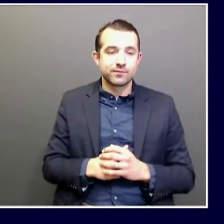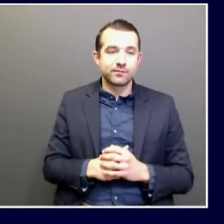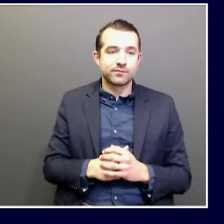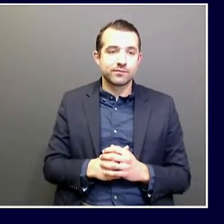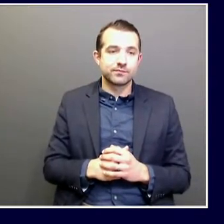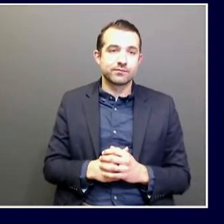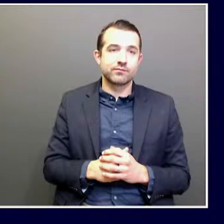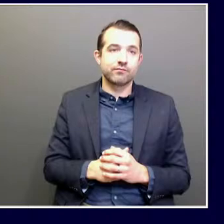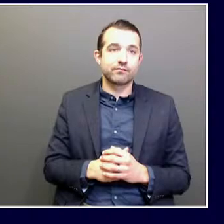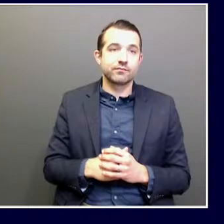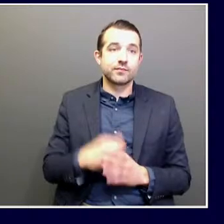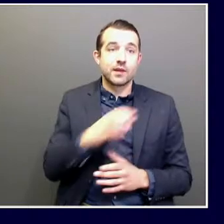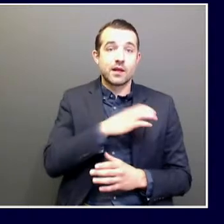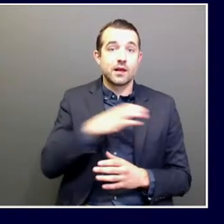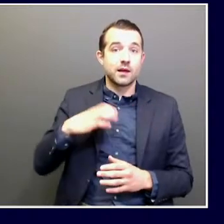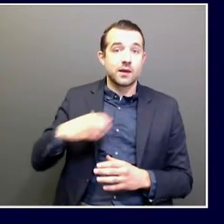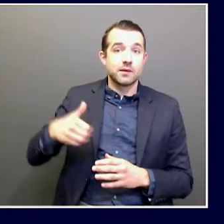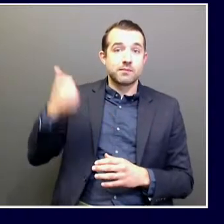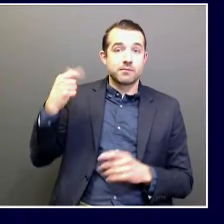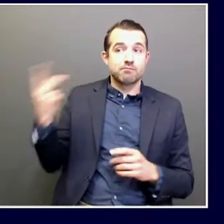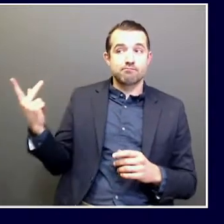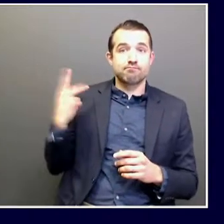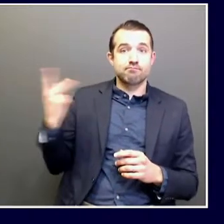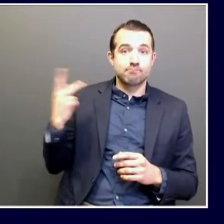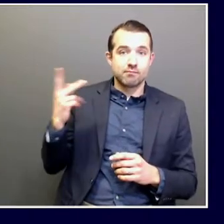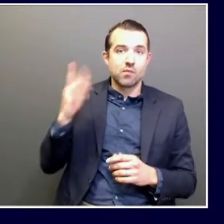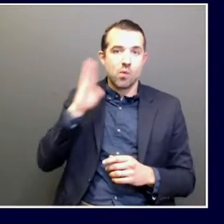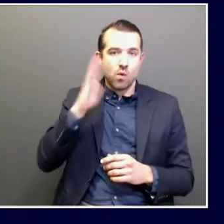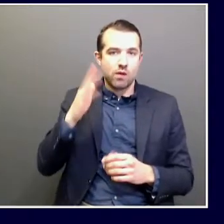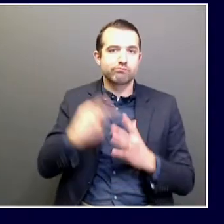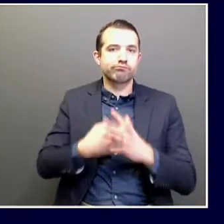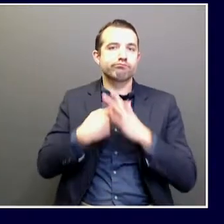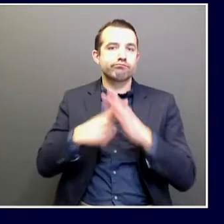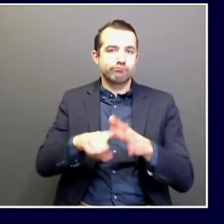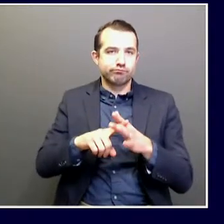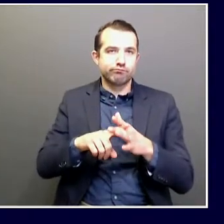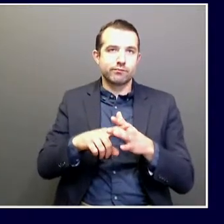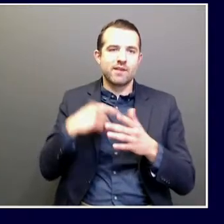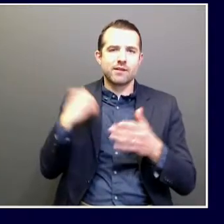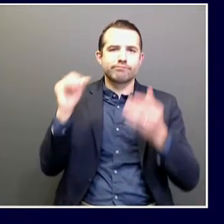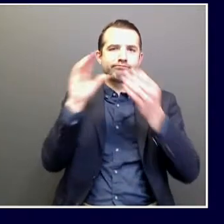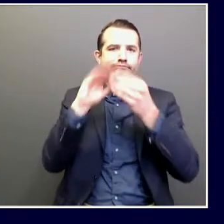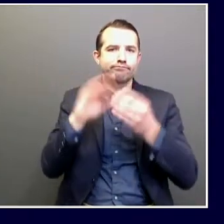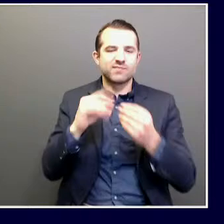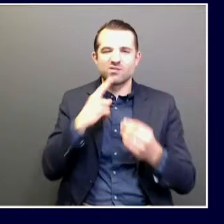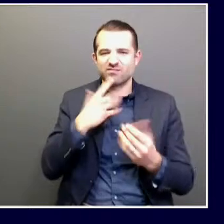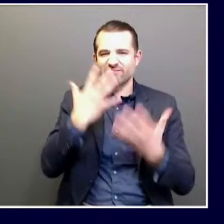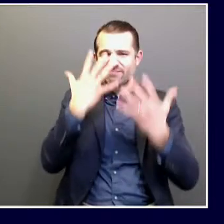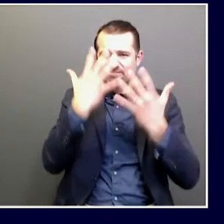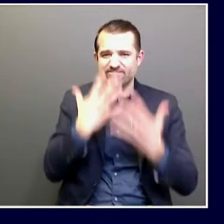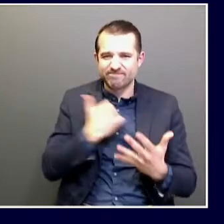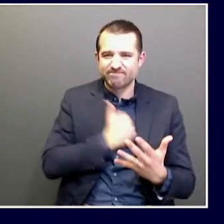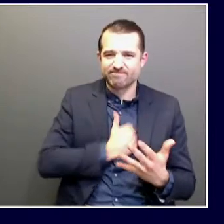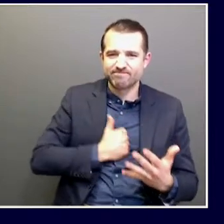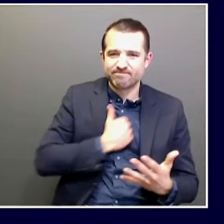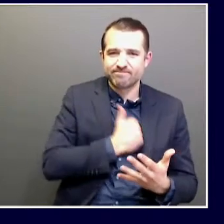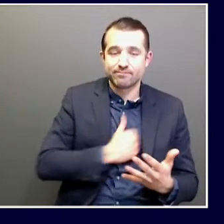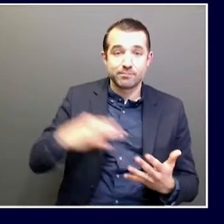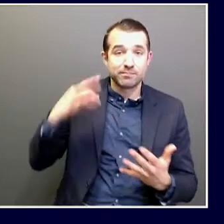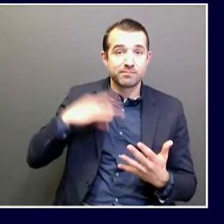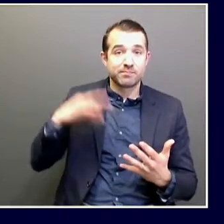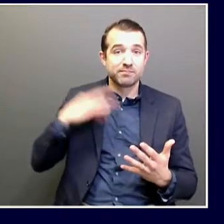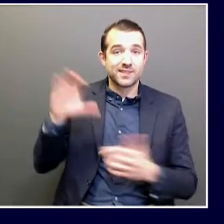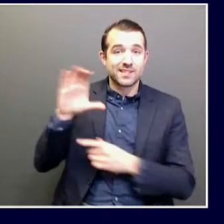and I begin today's update on a sad set of notes. Maine CDC is reporting the deaths